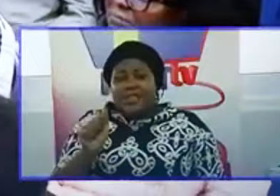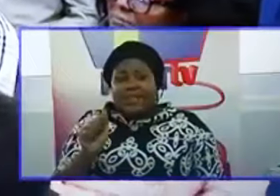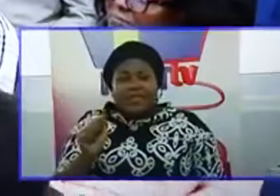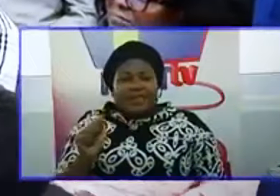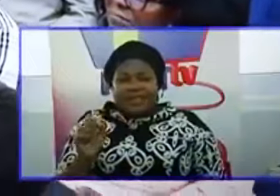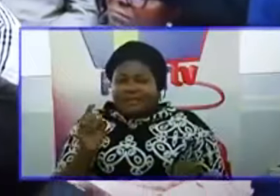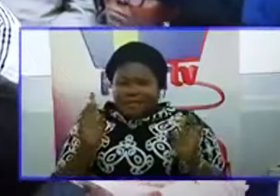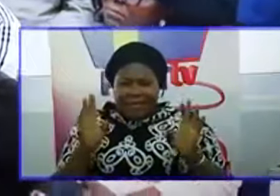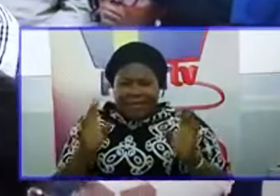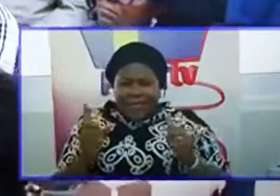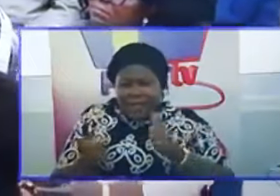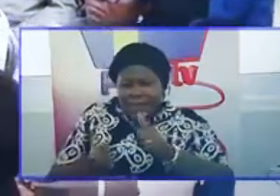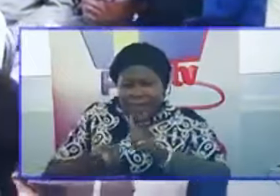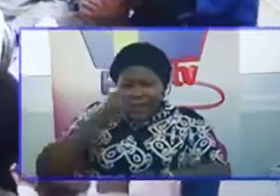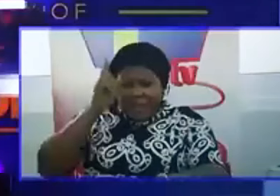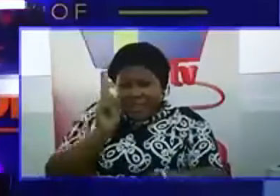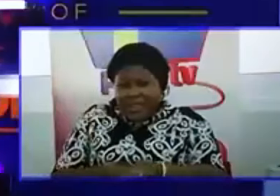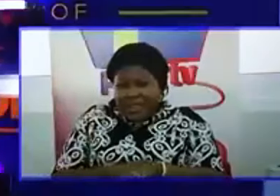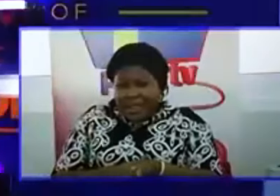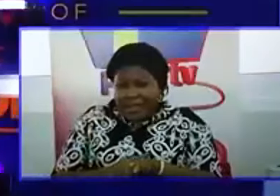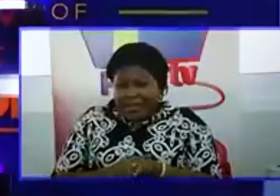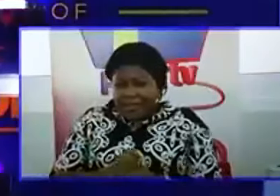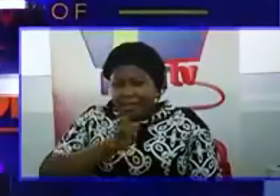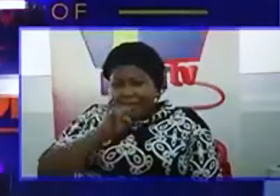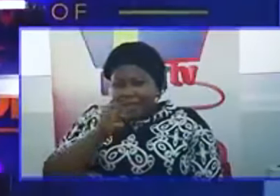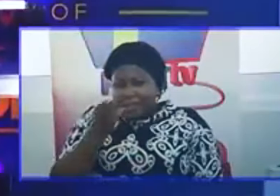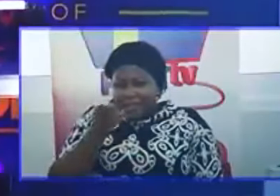Your first exams, BEC.